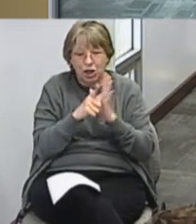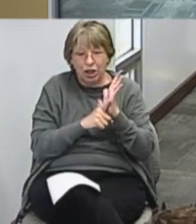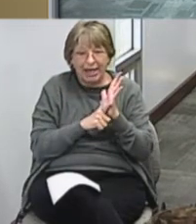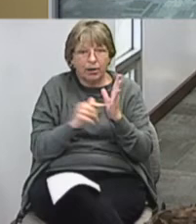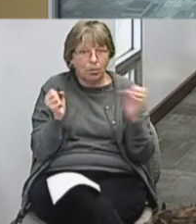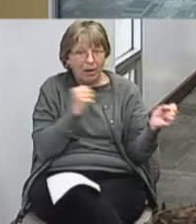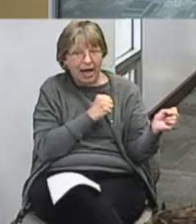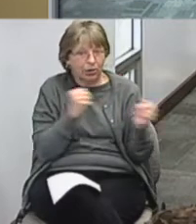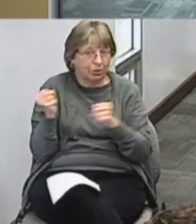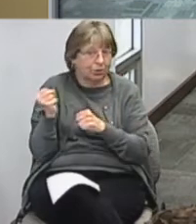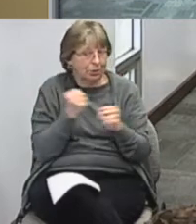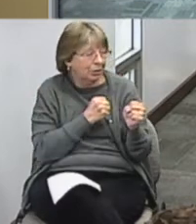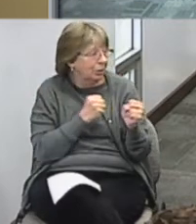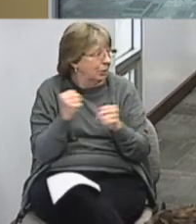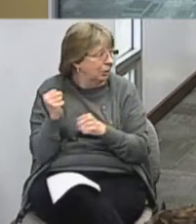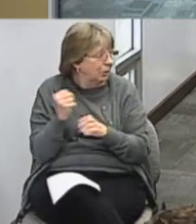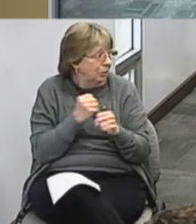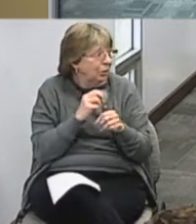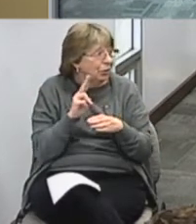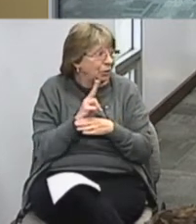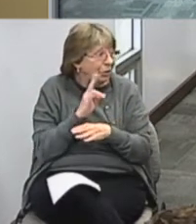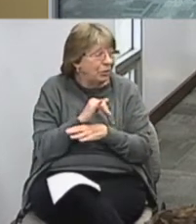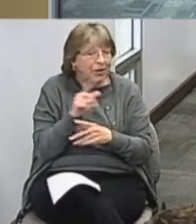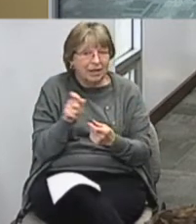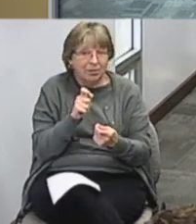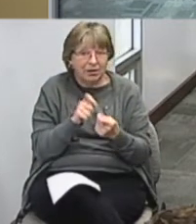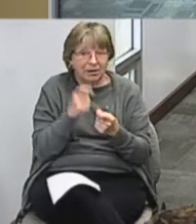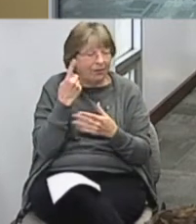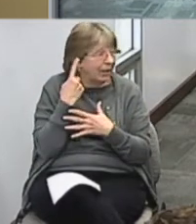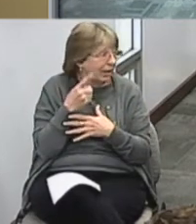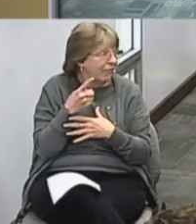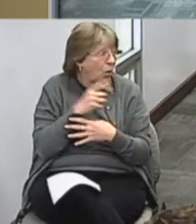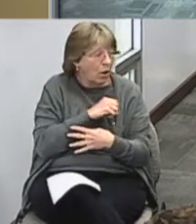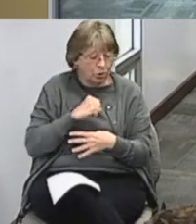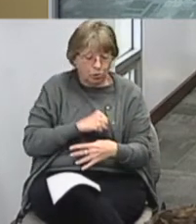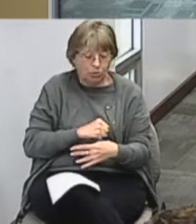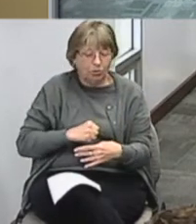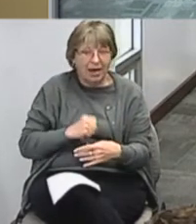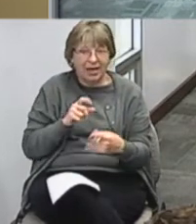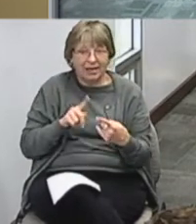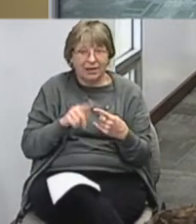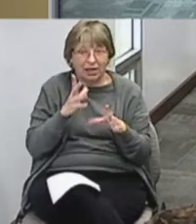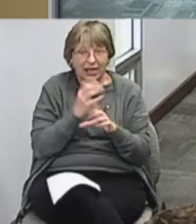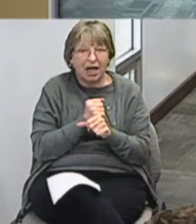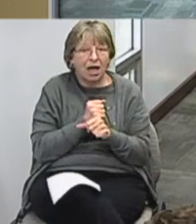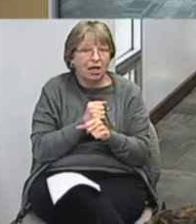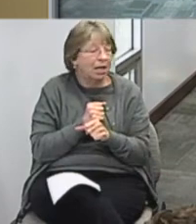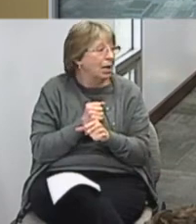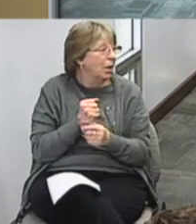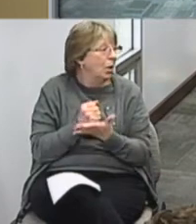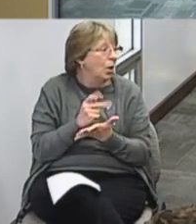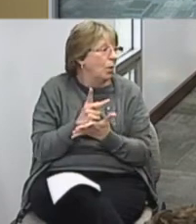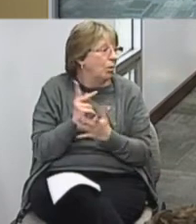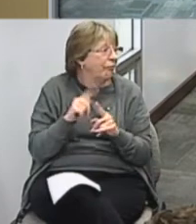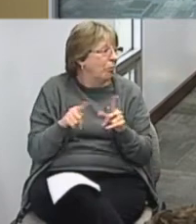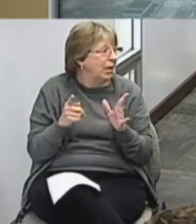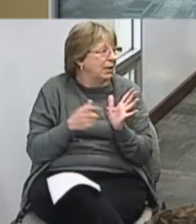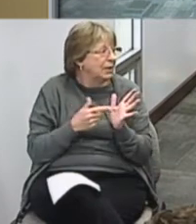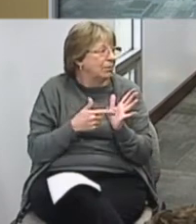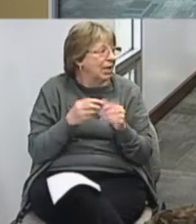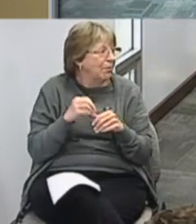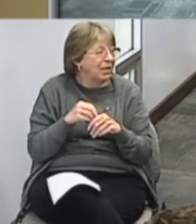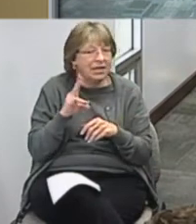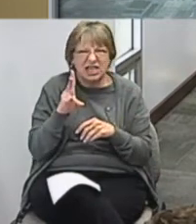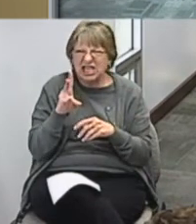actually use it specifically for Superman until they got permission. But sometime in the 70s,